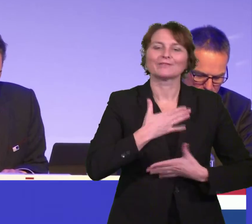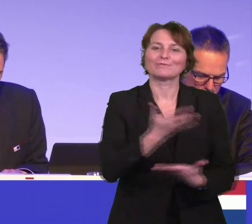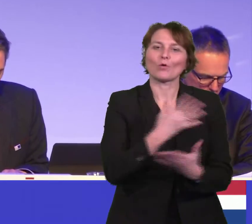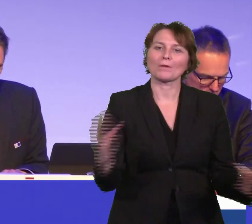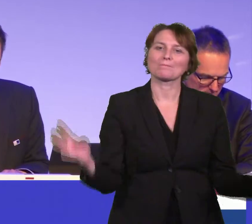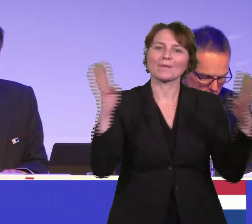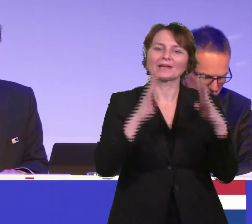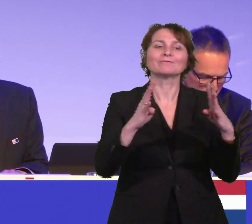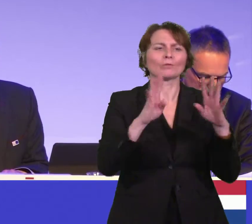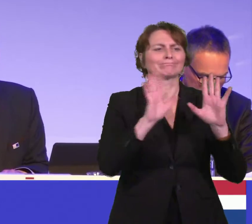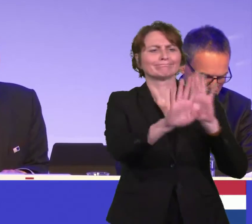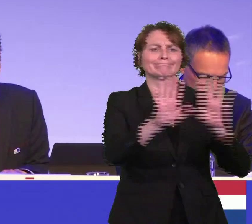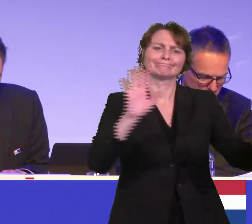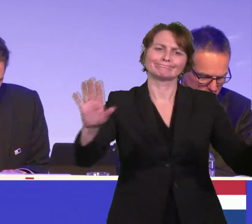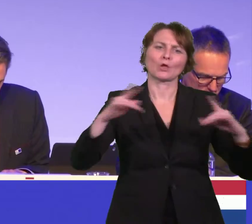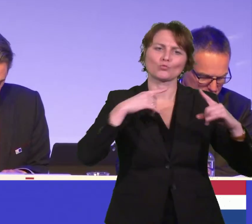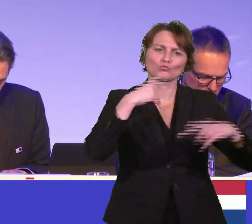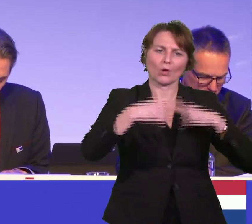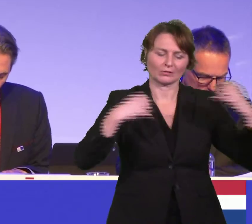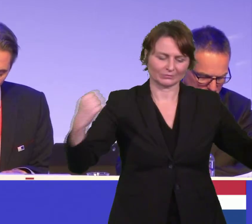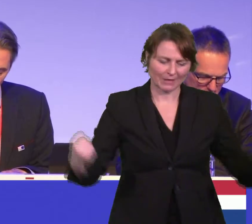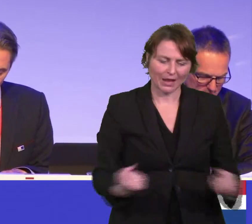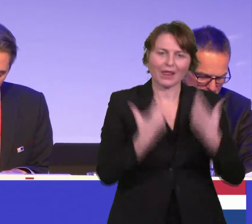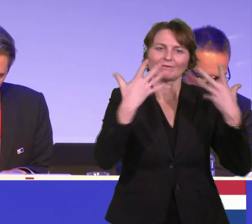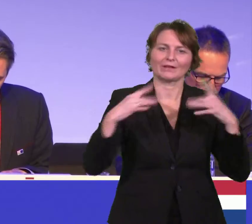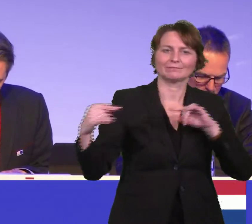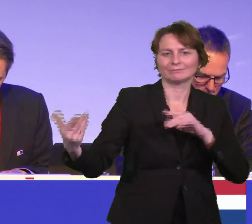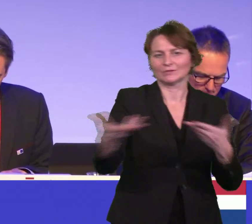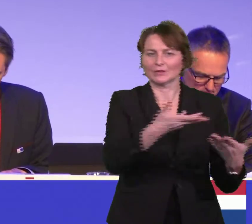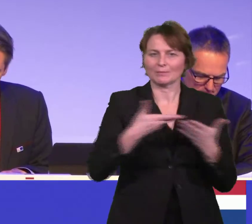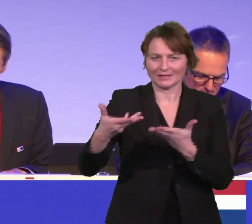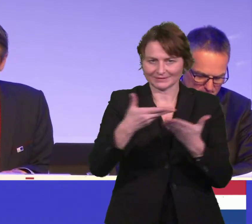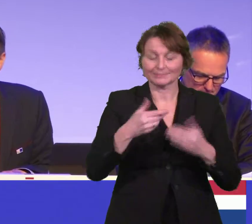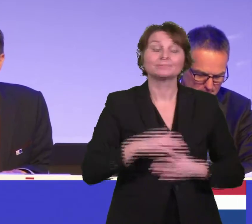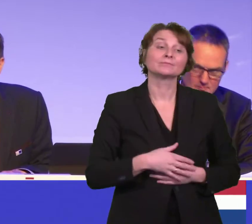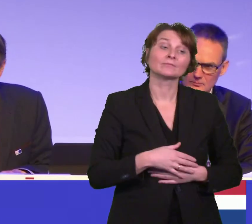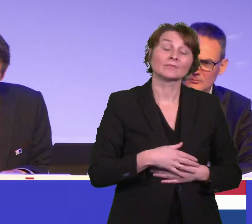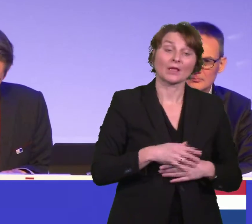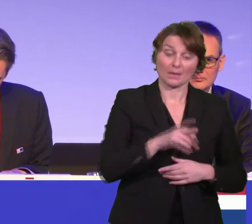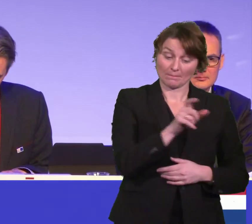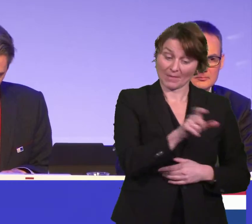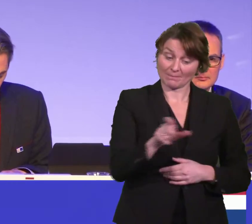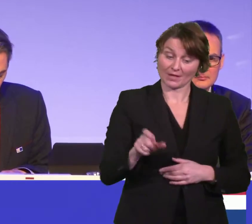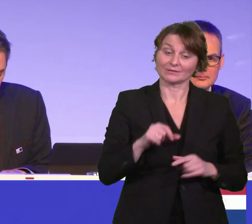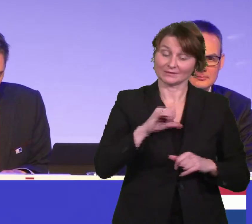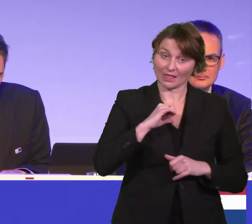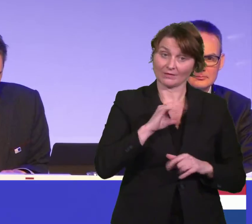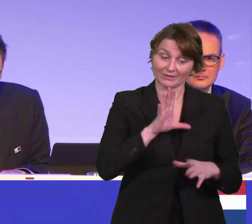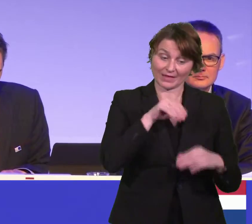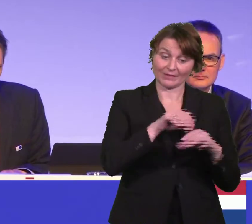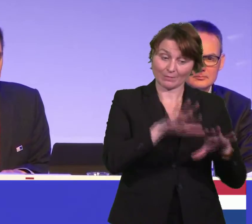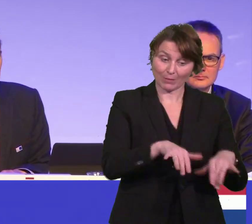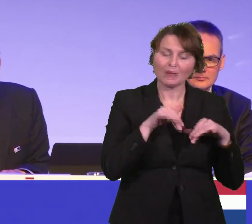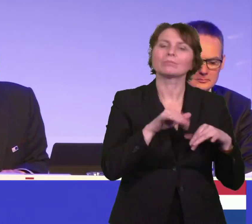for their active role in creating a lively debate. This goes for the members of parliament, but of course also for their supporting